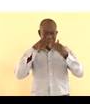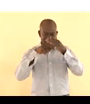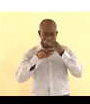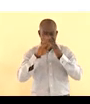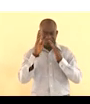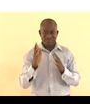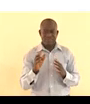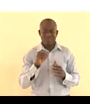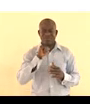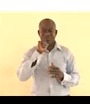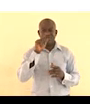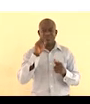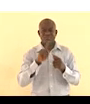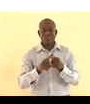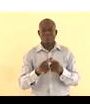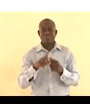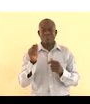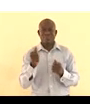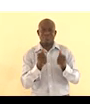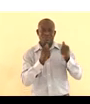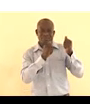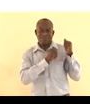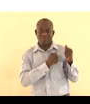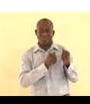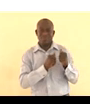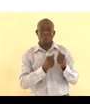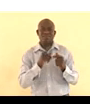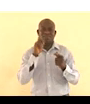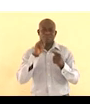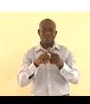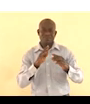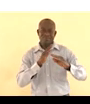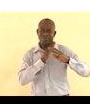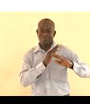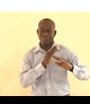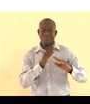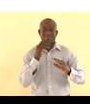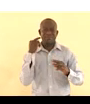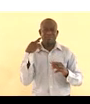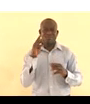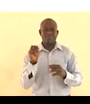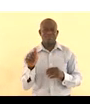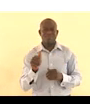But the prophet is not to take any weapons to defend himself.